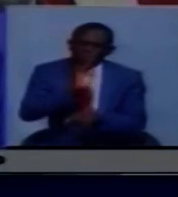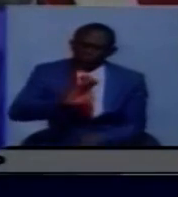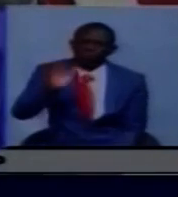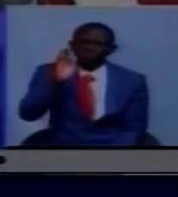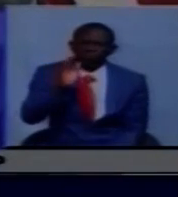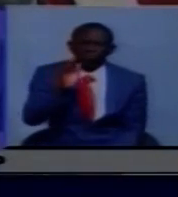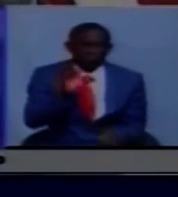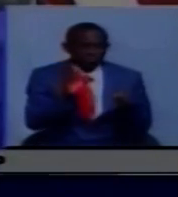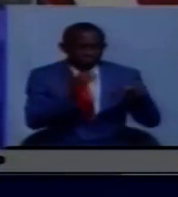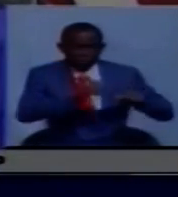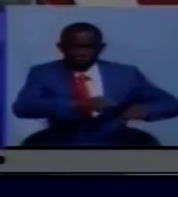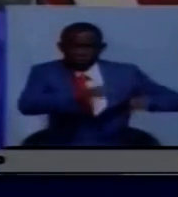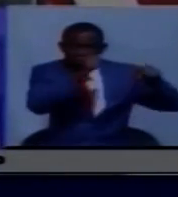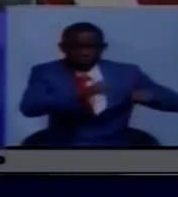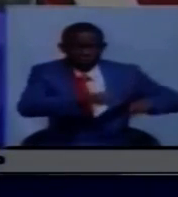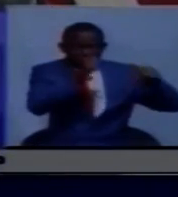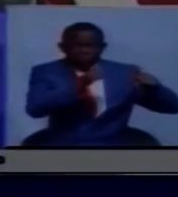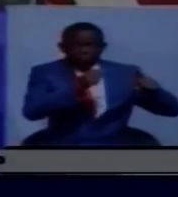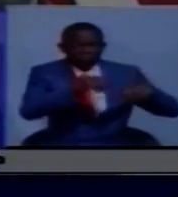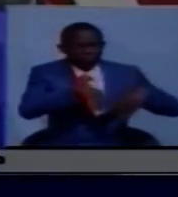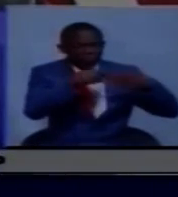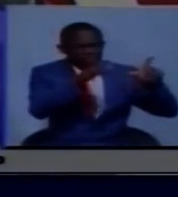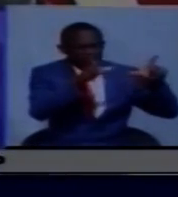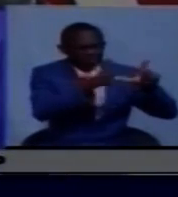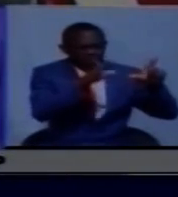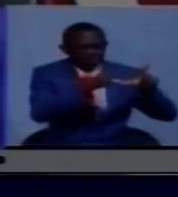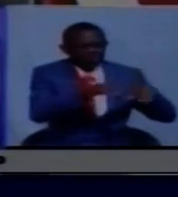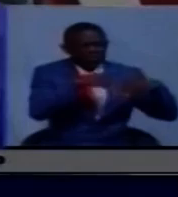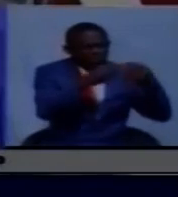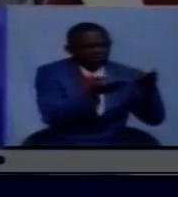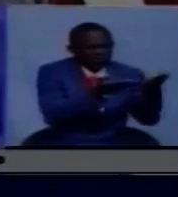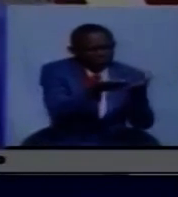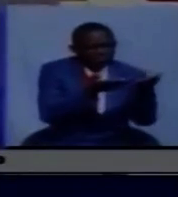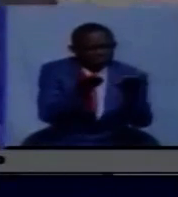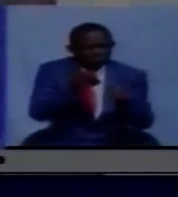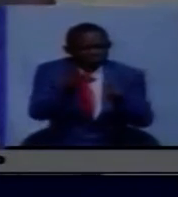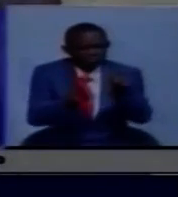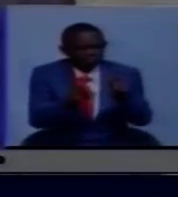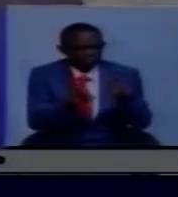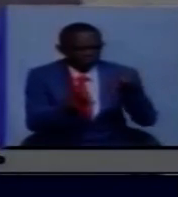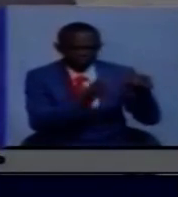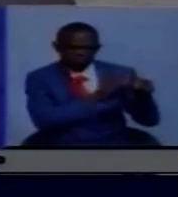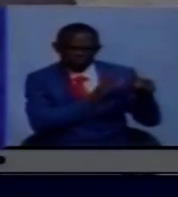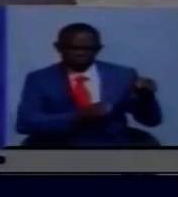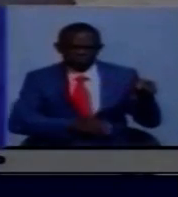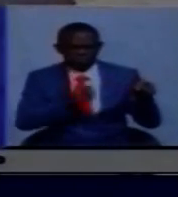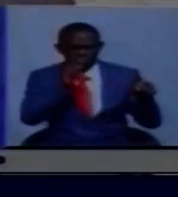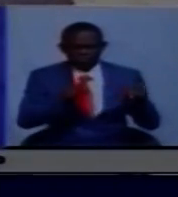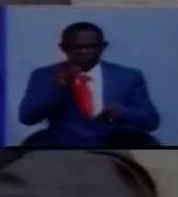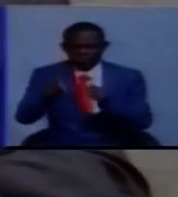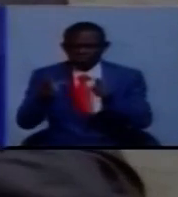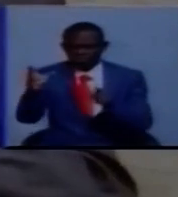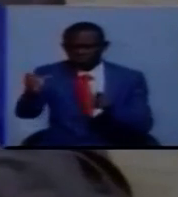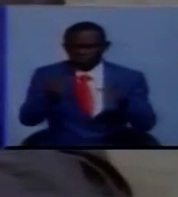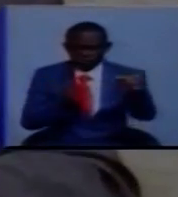these facilities because they've got to provide a service. And providing a service to community, they've got to employ people.